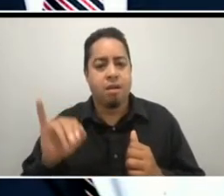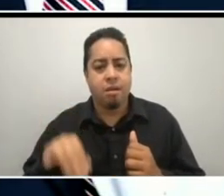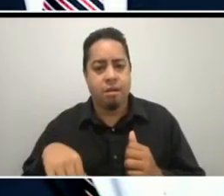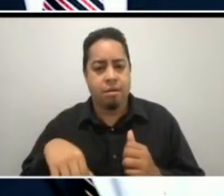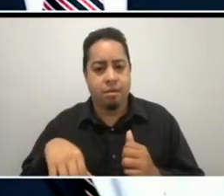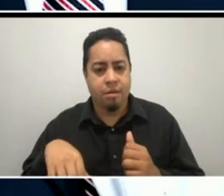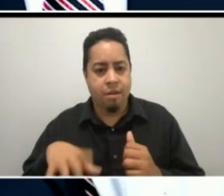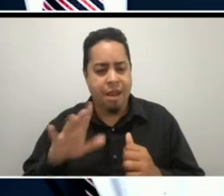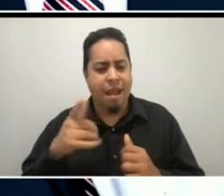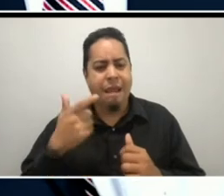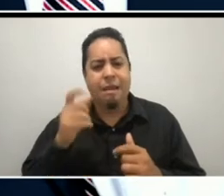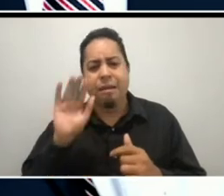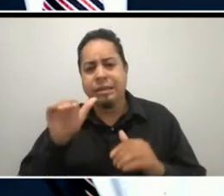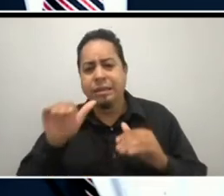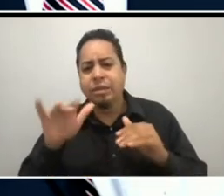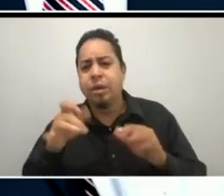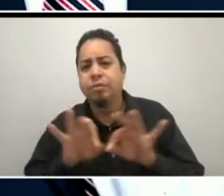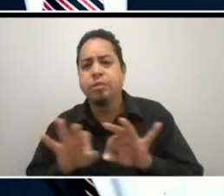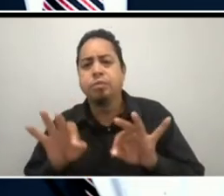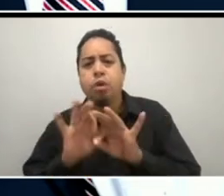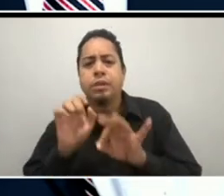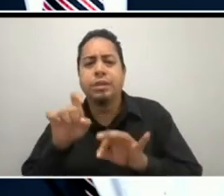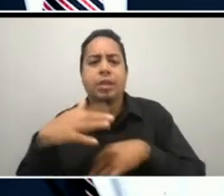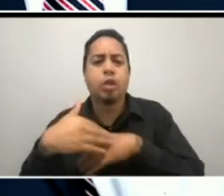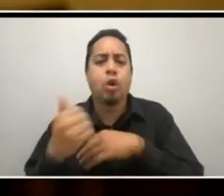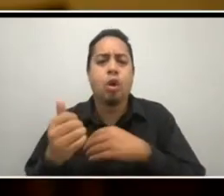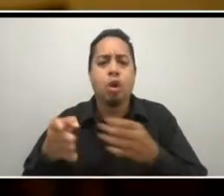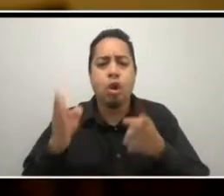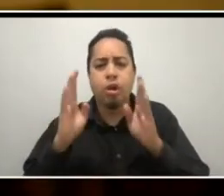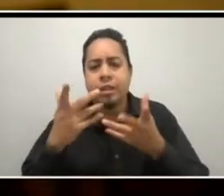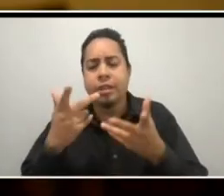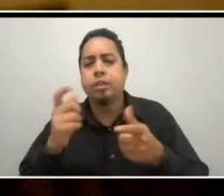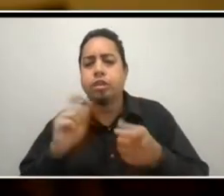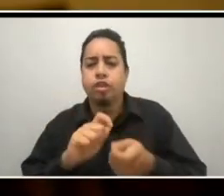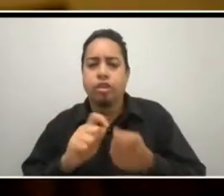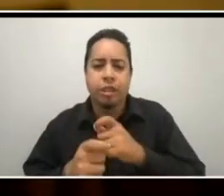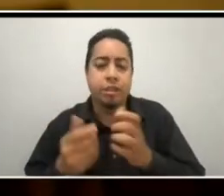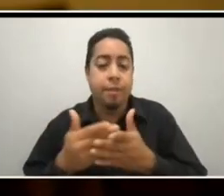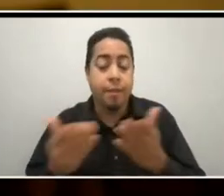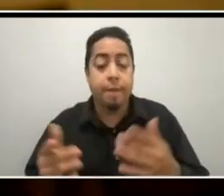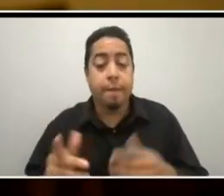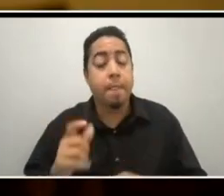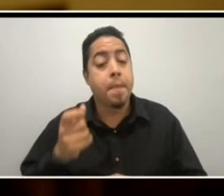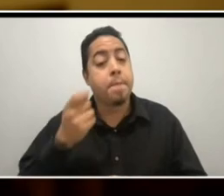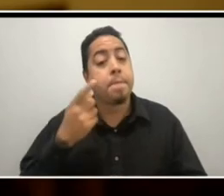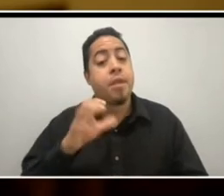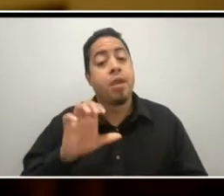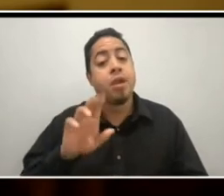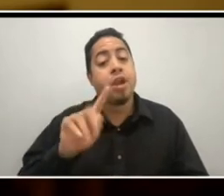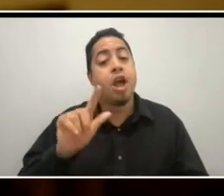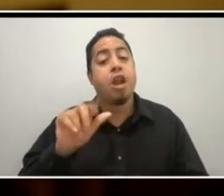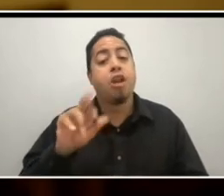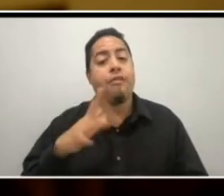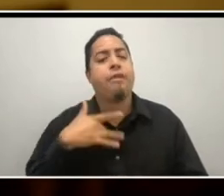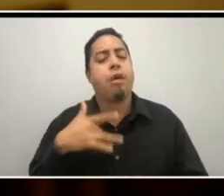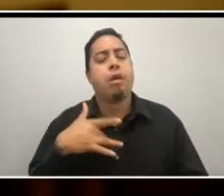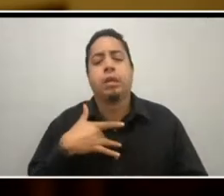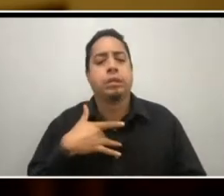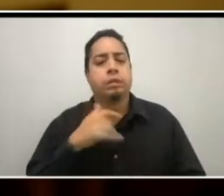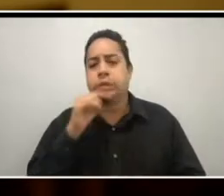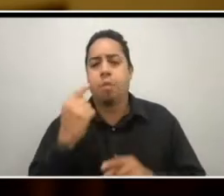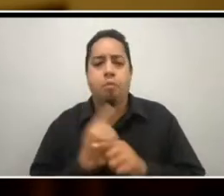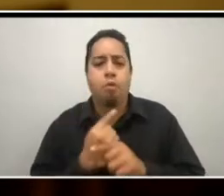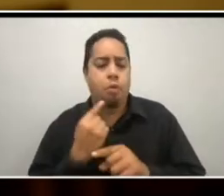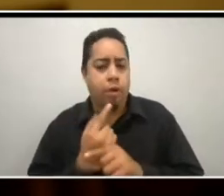something important to call to your attention that I think really changes things. Cutler felt that the outreach was inappropriate and asked his lawyers to tell